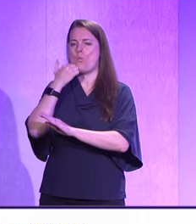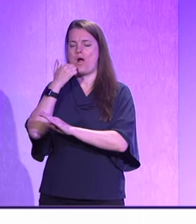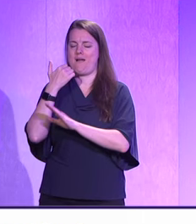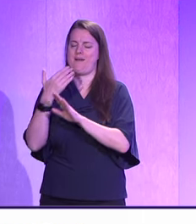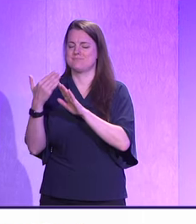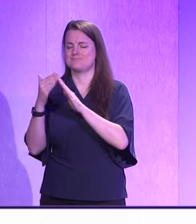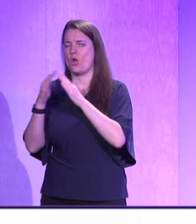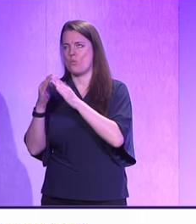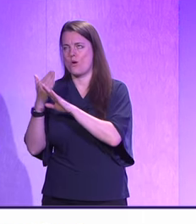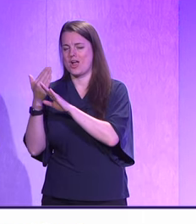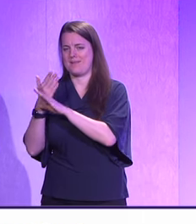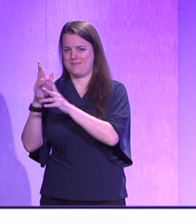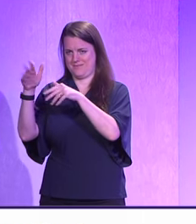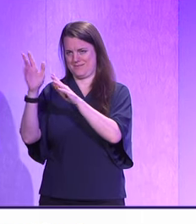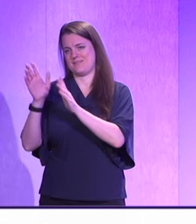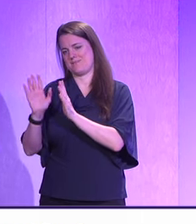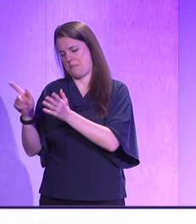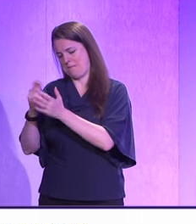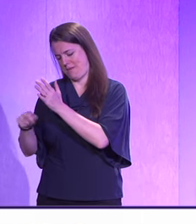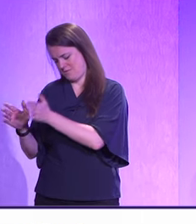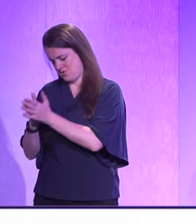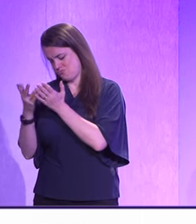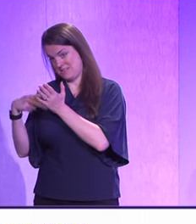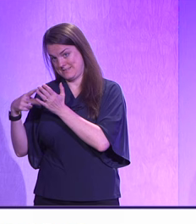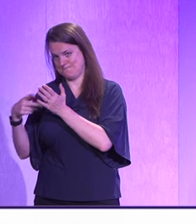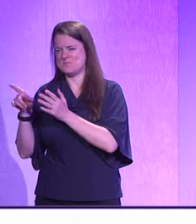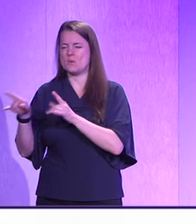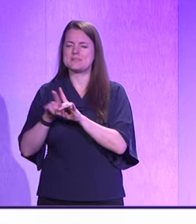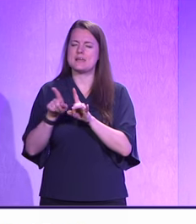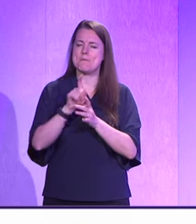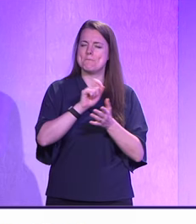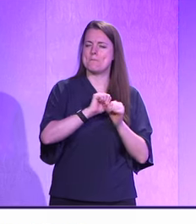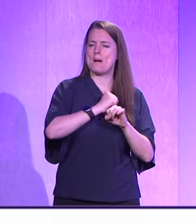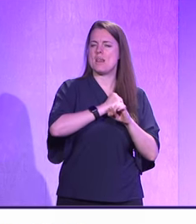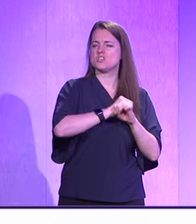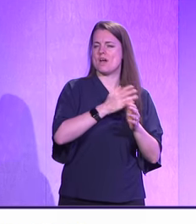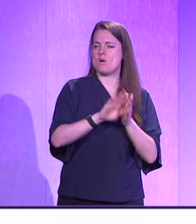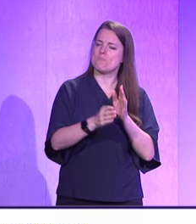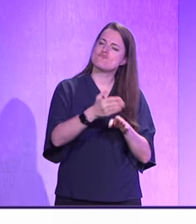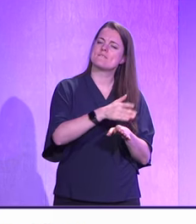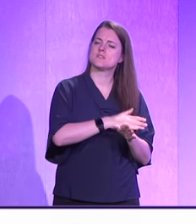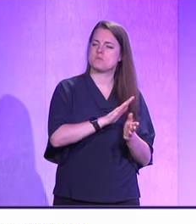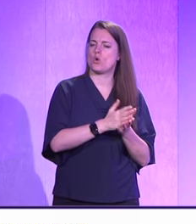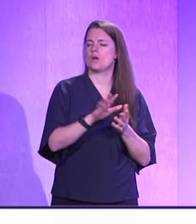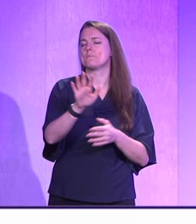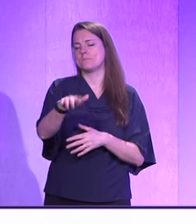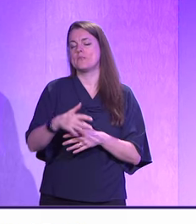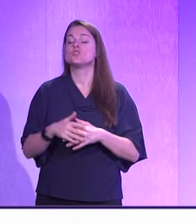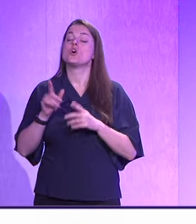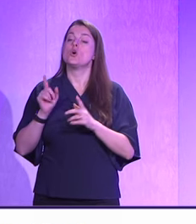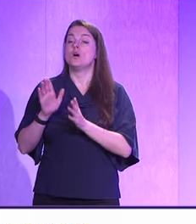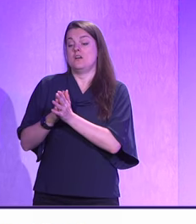Came out, 2018, by the same publisher, so IT Revolution, same publisher as Team Topologies. And in there, partly based